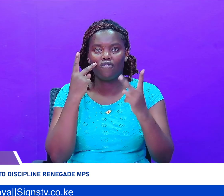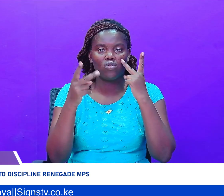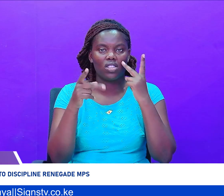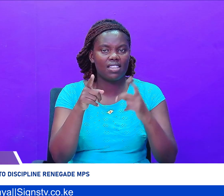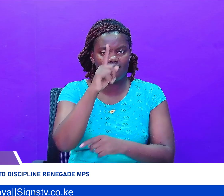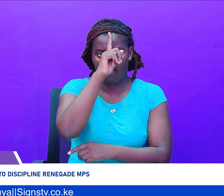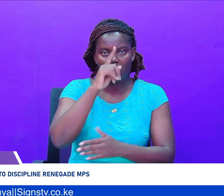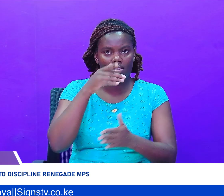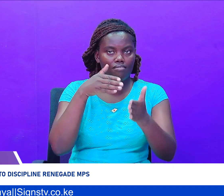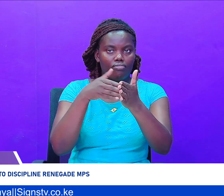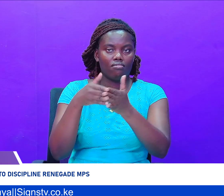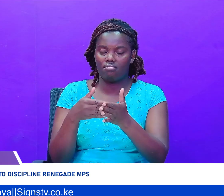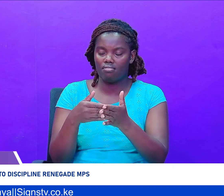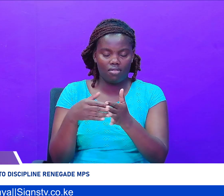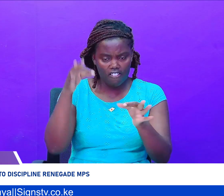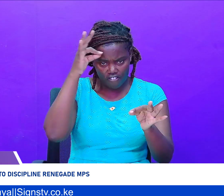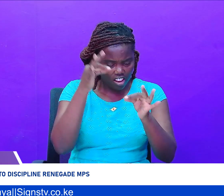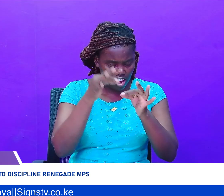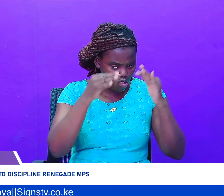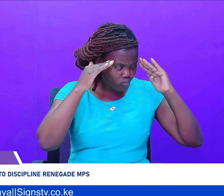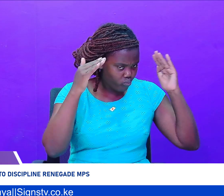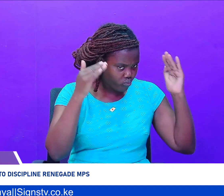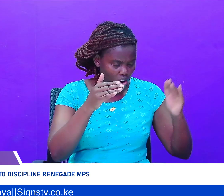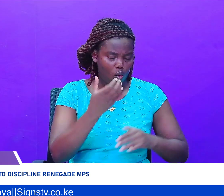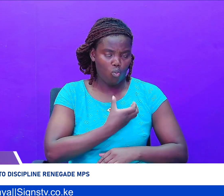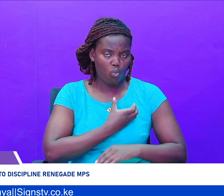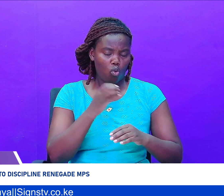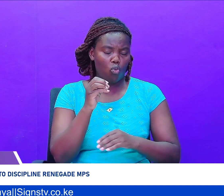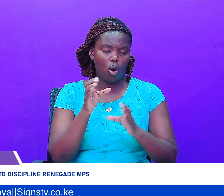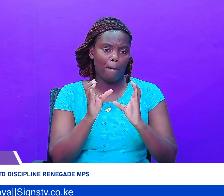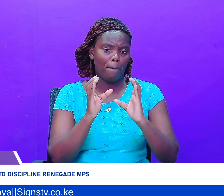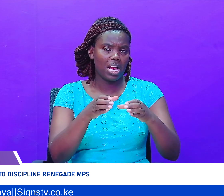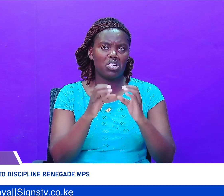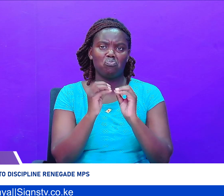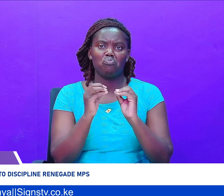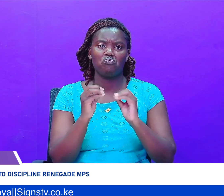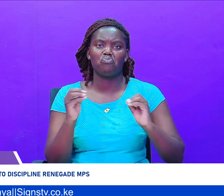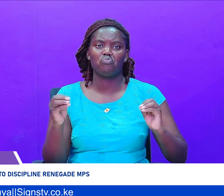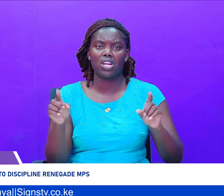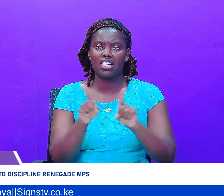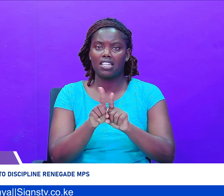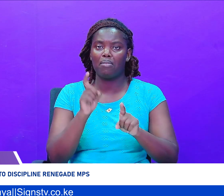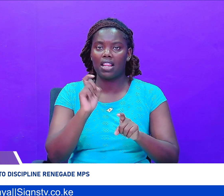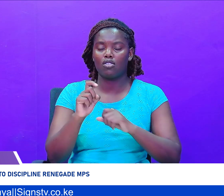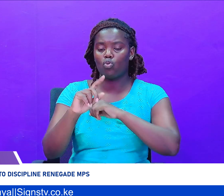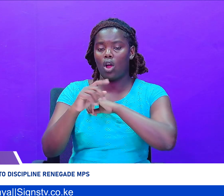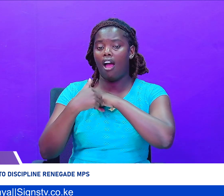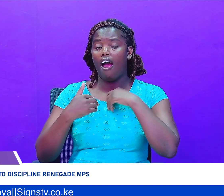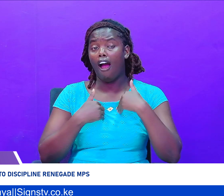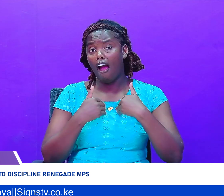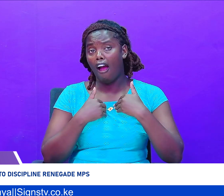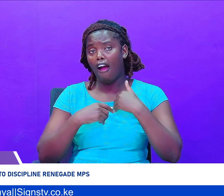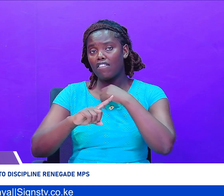rival candidates on an act both parties view as severe breach of loyalty and